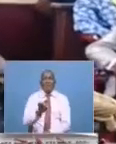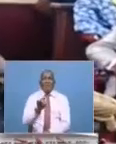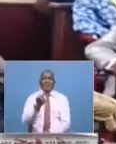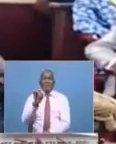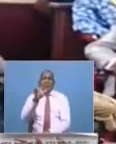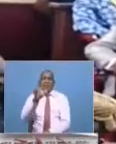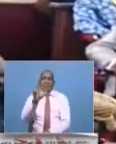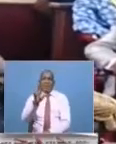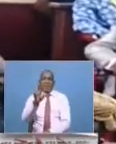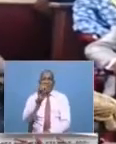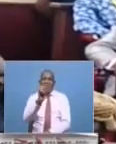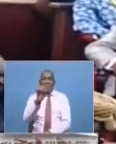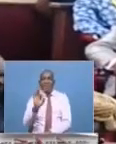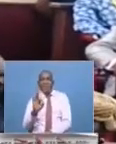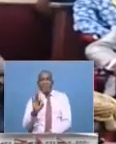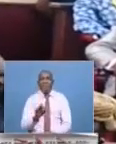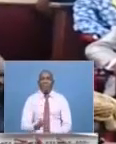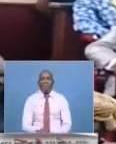3E5,